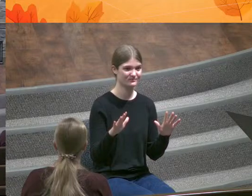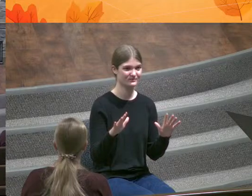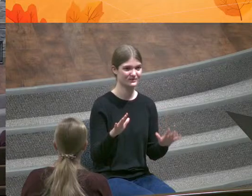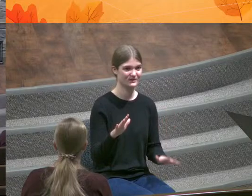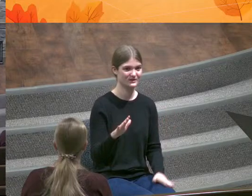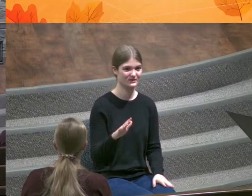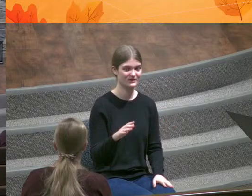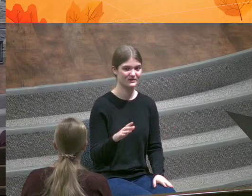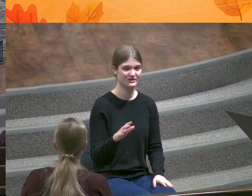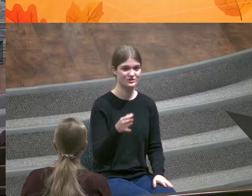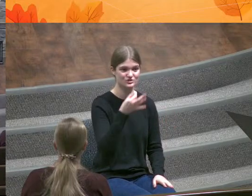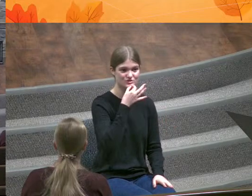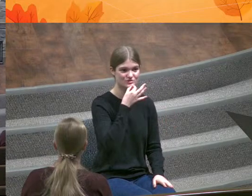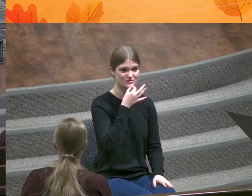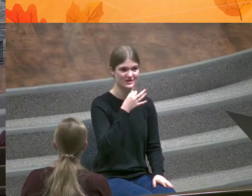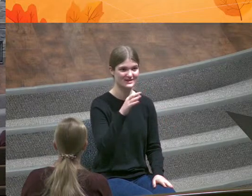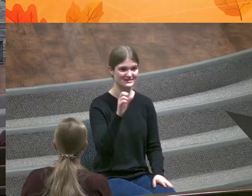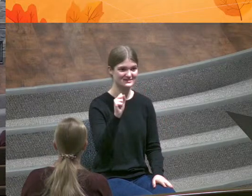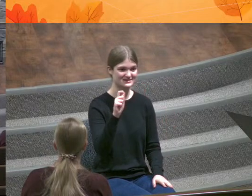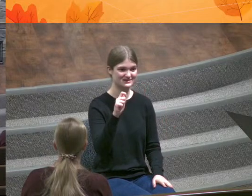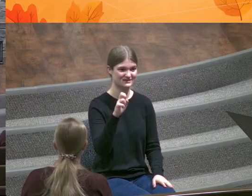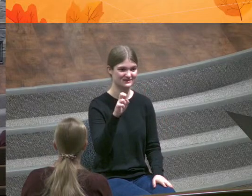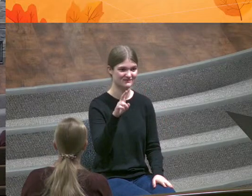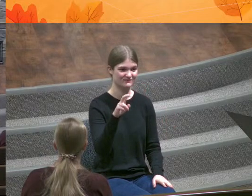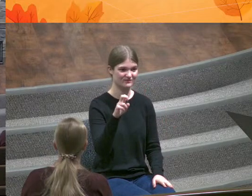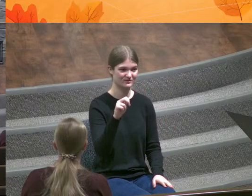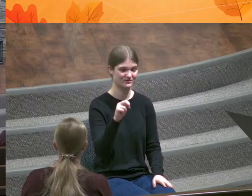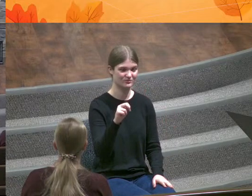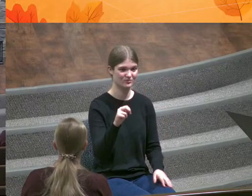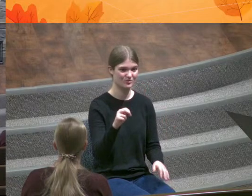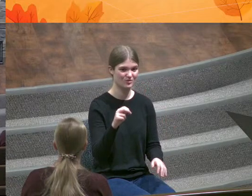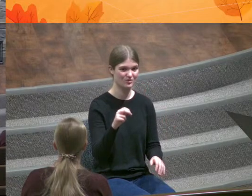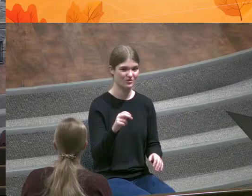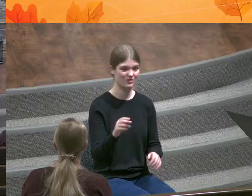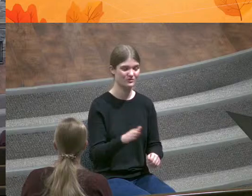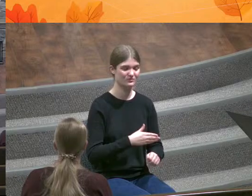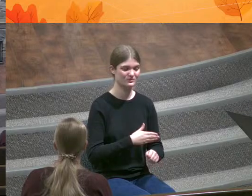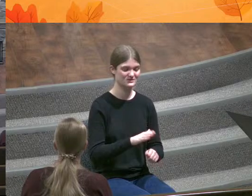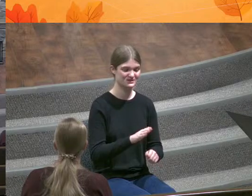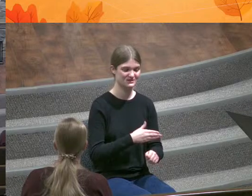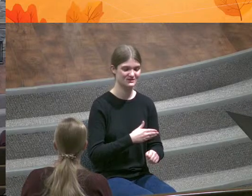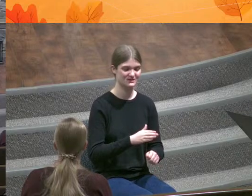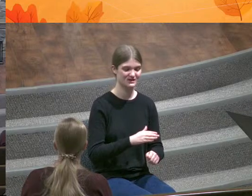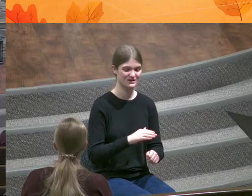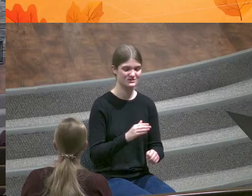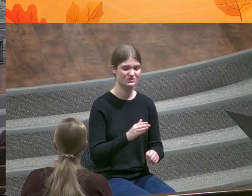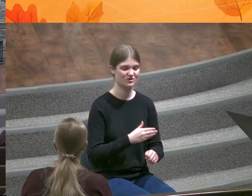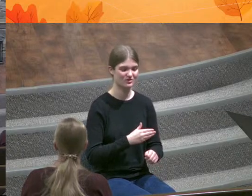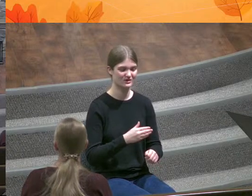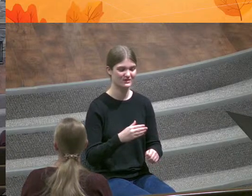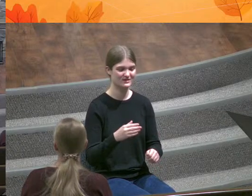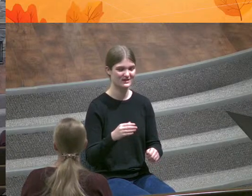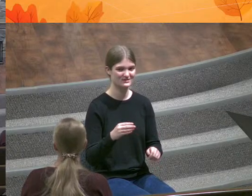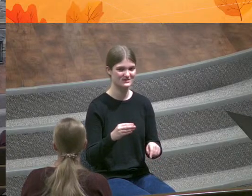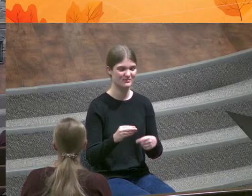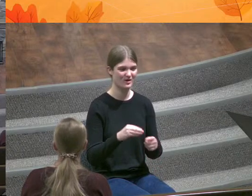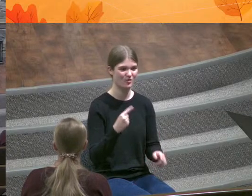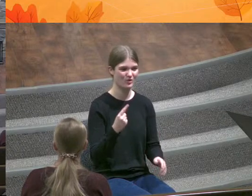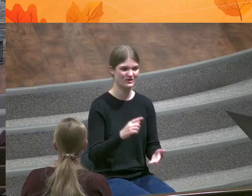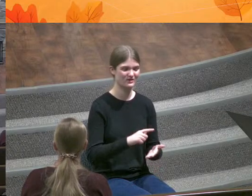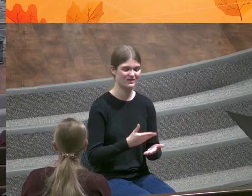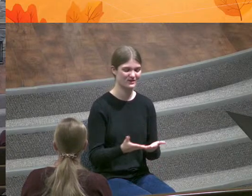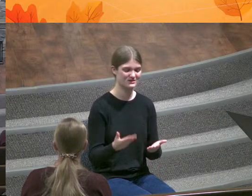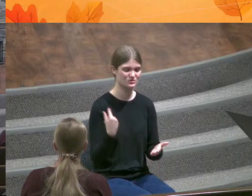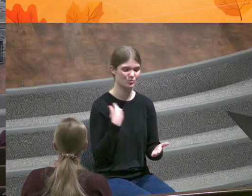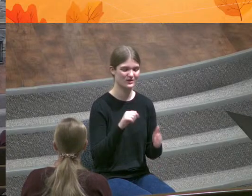Well, in just a second, Stephen's going to lead us in a song that talks about one of these things. The first thing is passages. Now, what I've chosen to do,